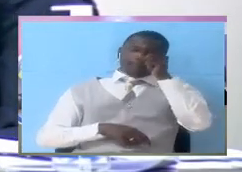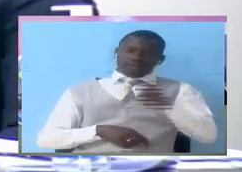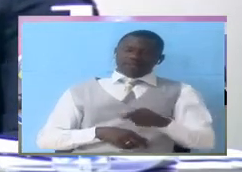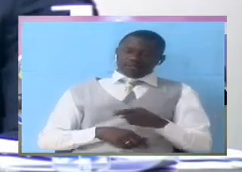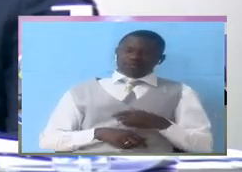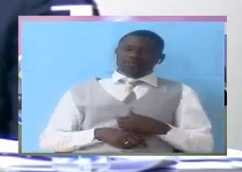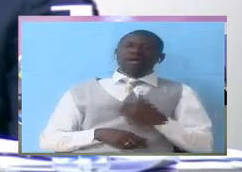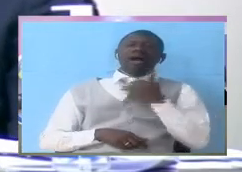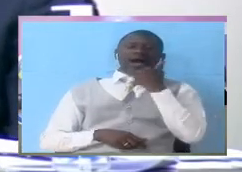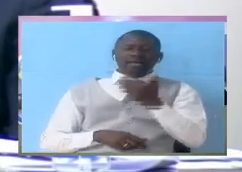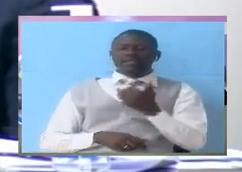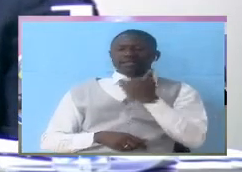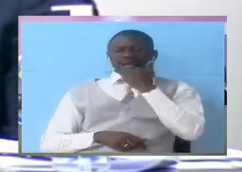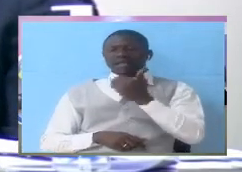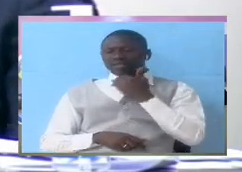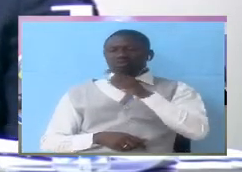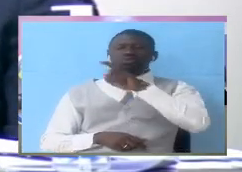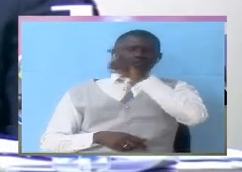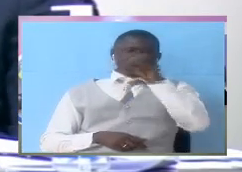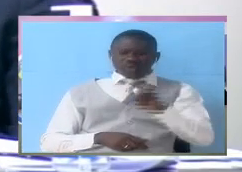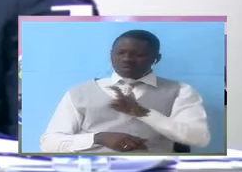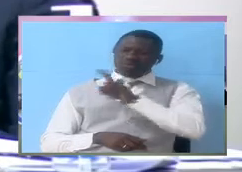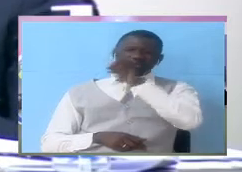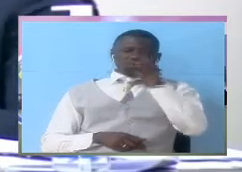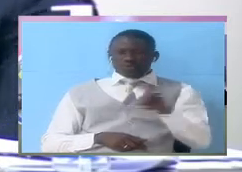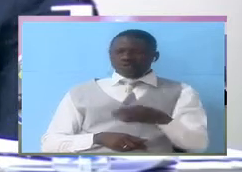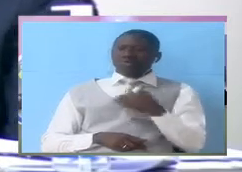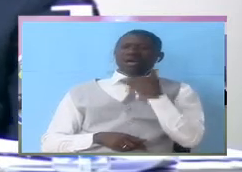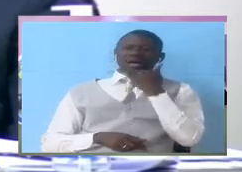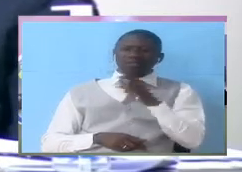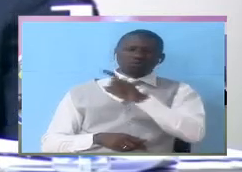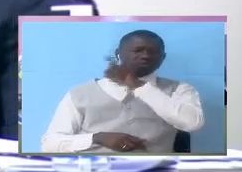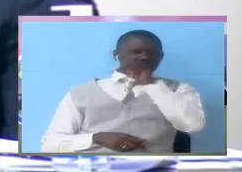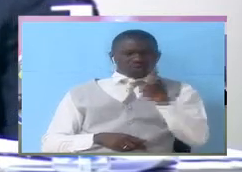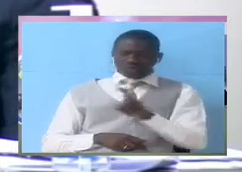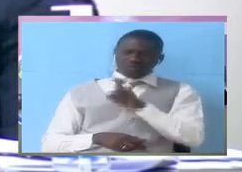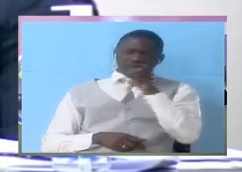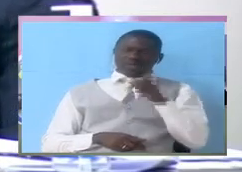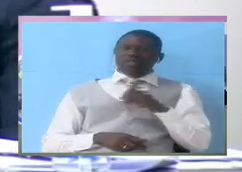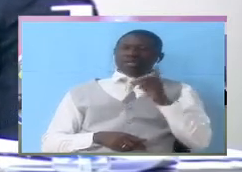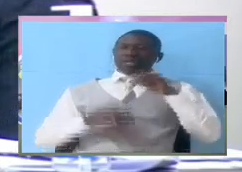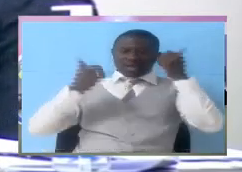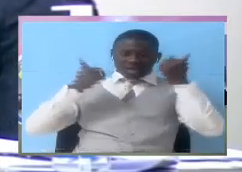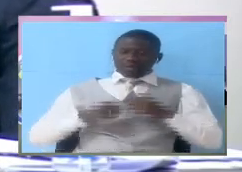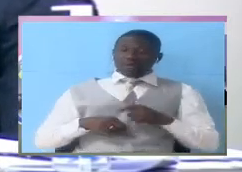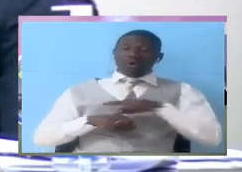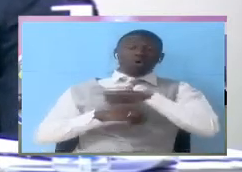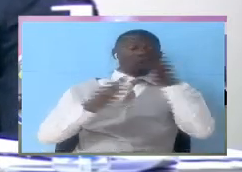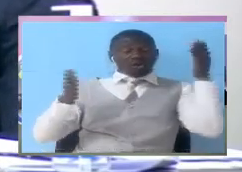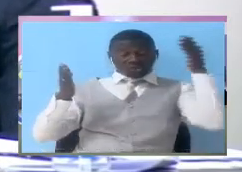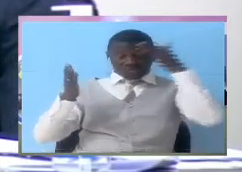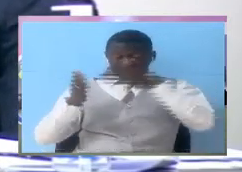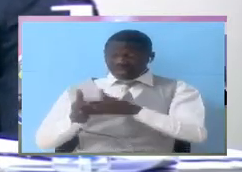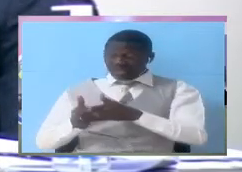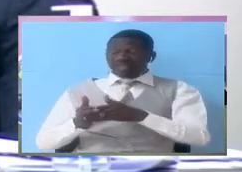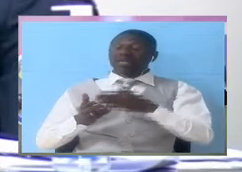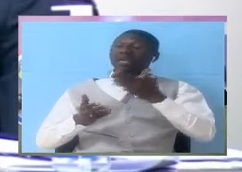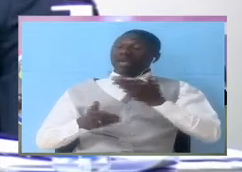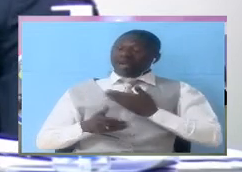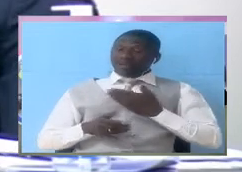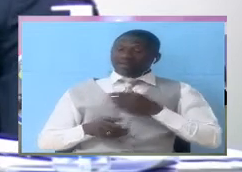questioning. Su boba nak ñu dal di ko commencé la di ko laajaat. That happens until they have a confession. Te nonu lañu def nak ba nga